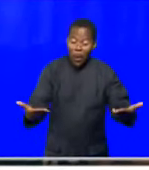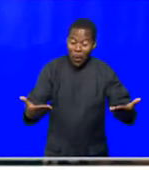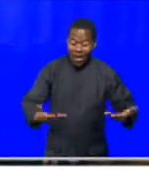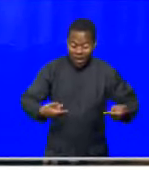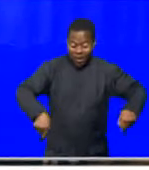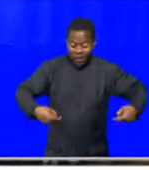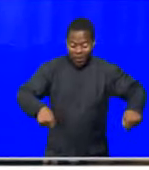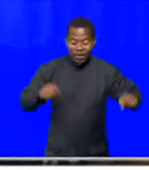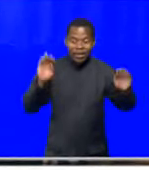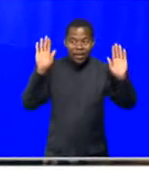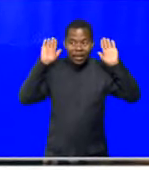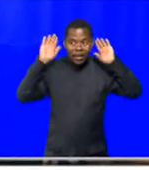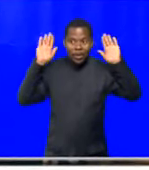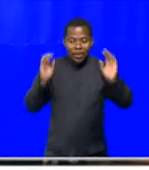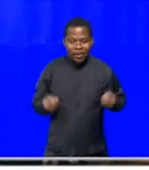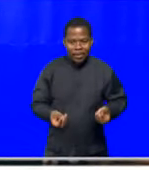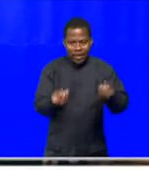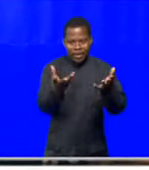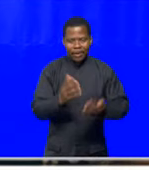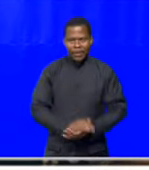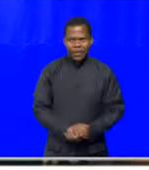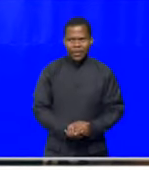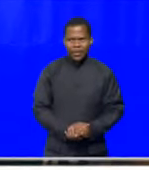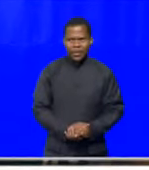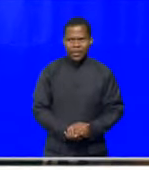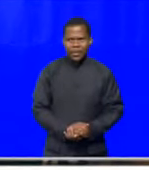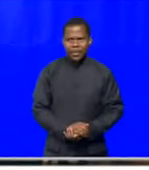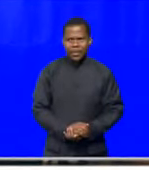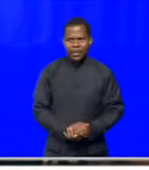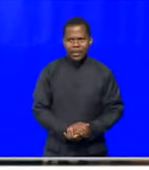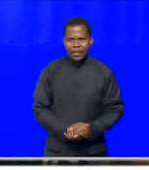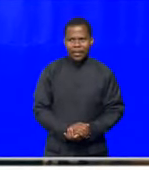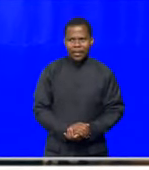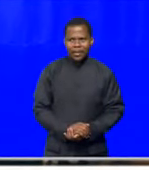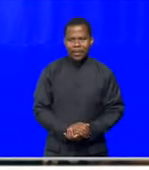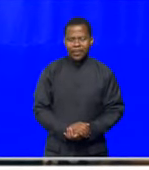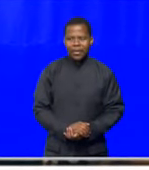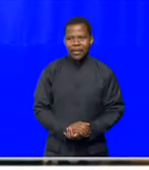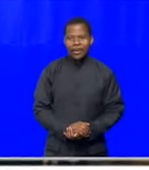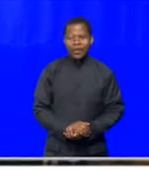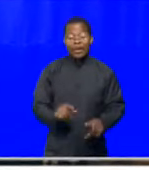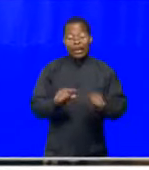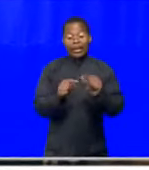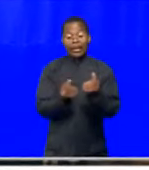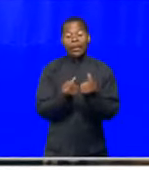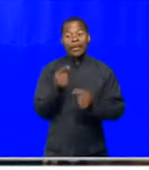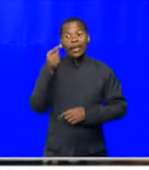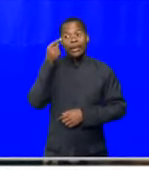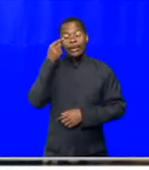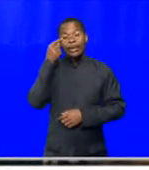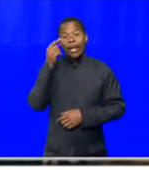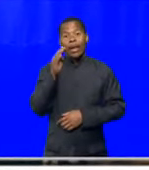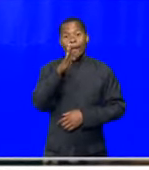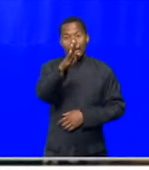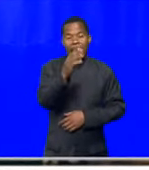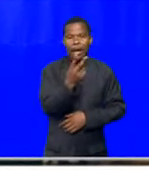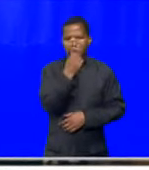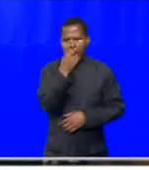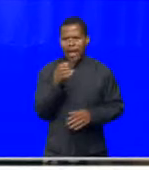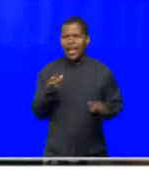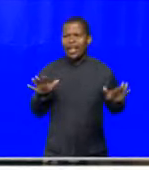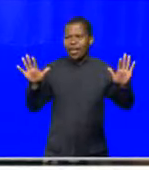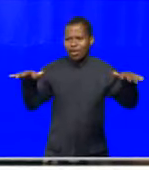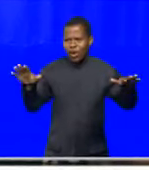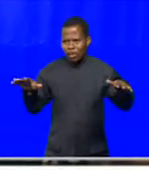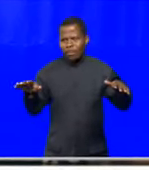Welcome back. You're still watching Eswatini TV, and for sports news, Pikspeak Black Swallows Football Club under the National First Division still leads